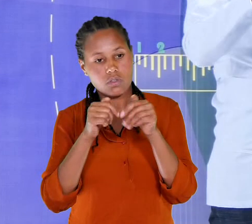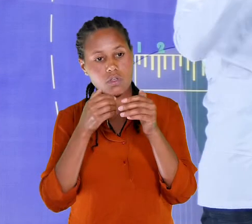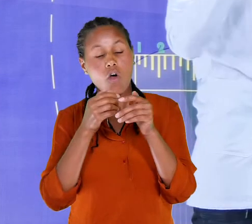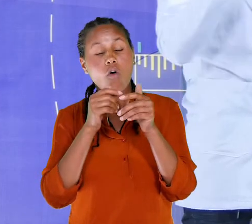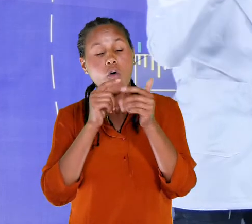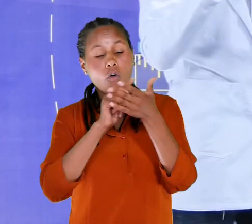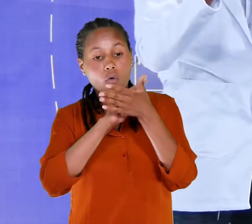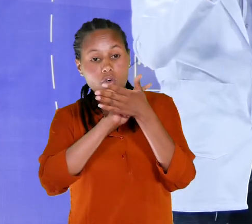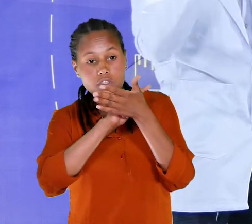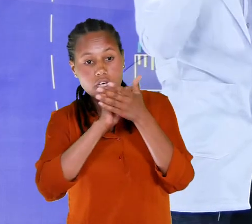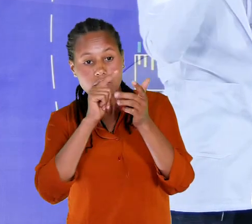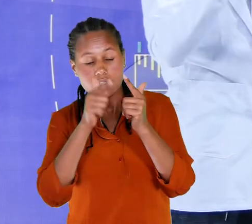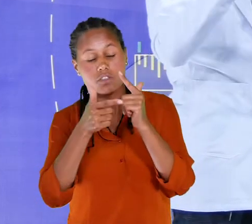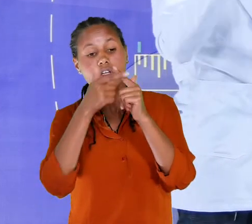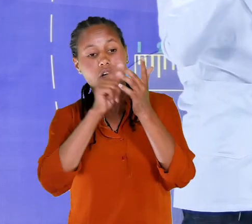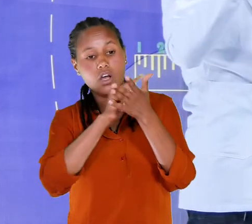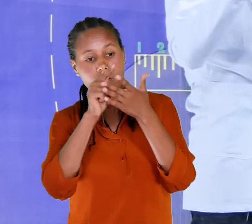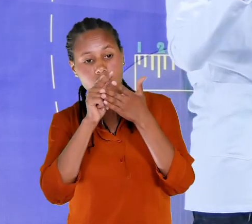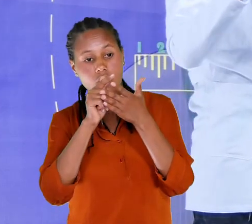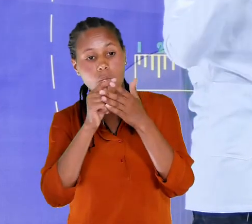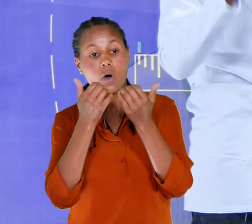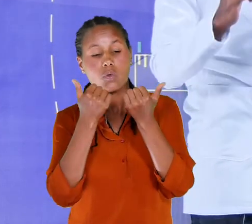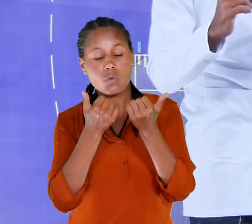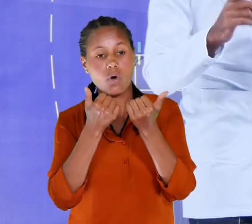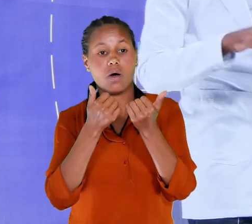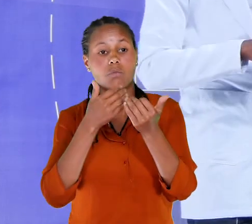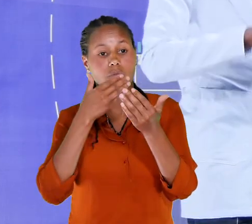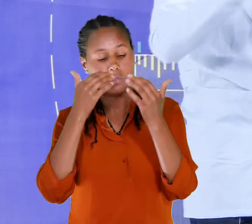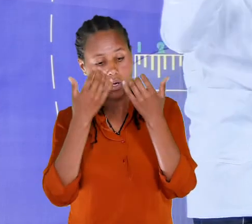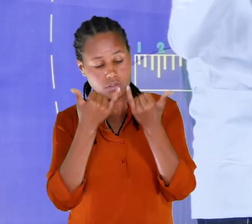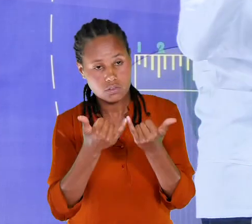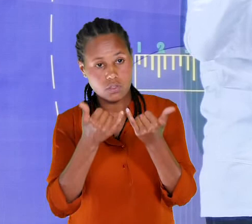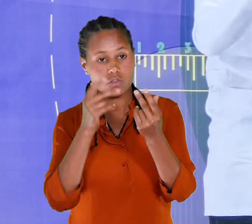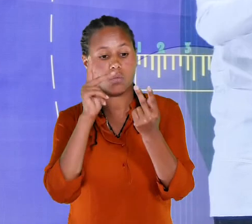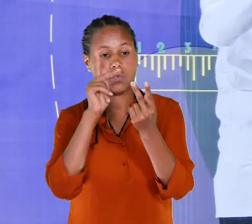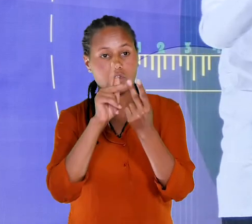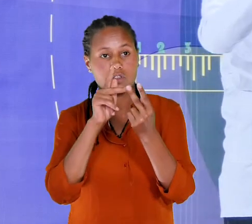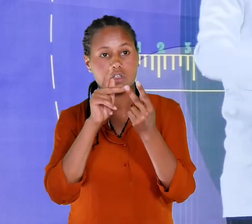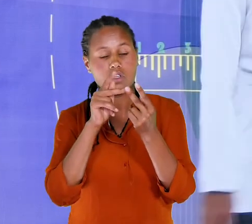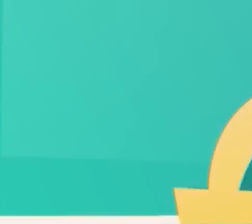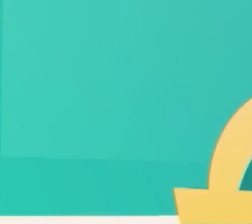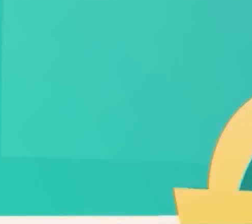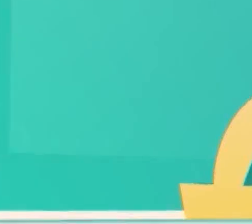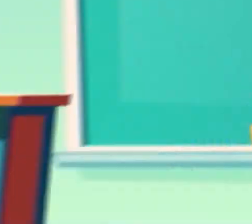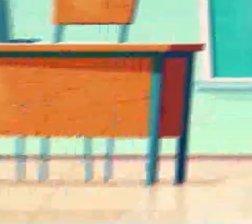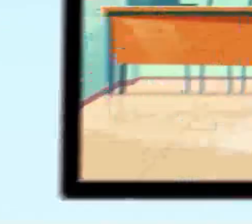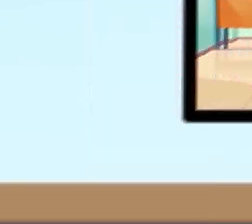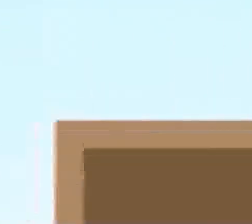For the next class, we will see about present simple tense. Thank you. Bye-bye.